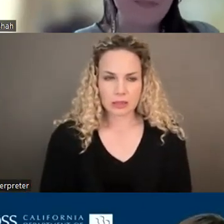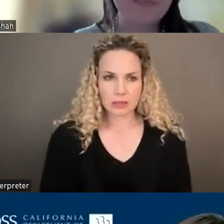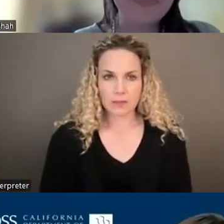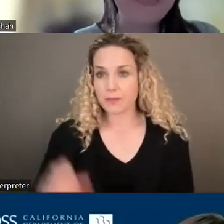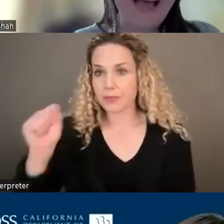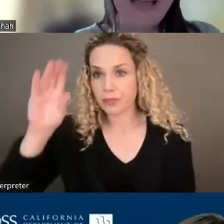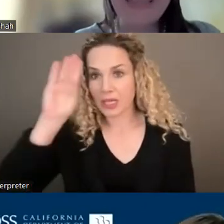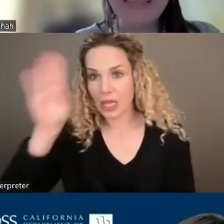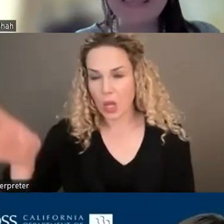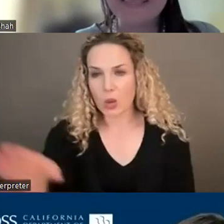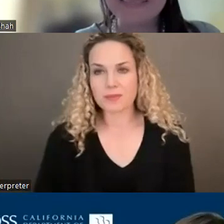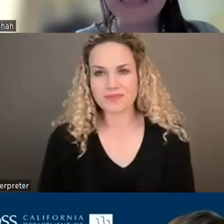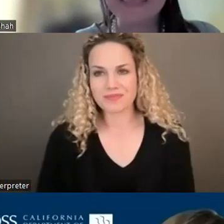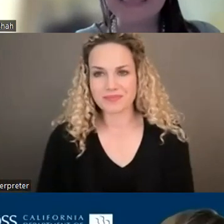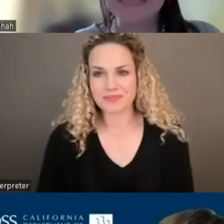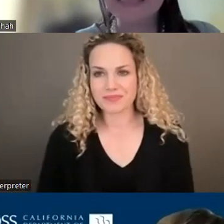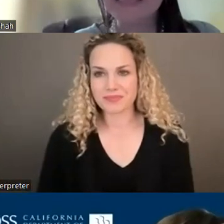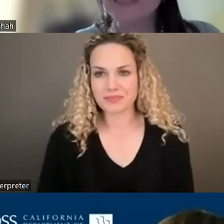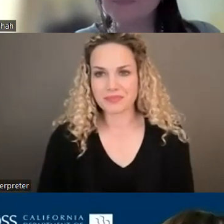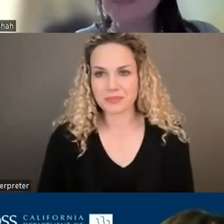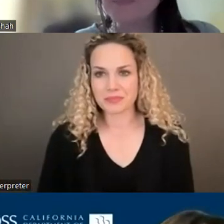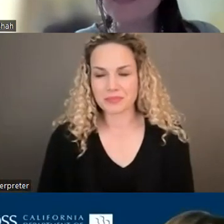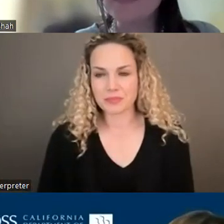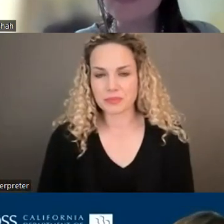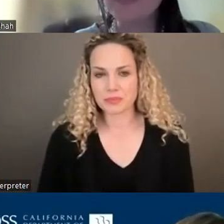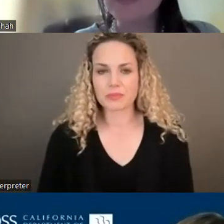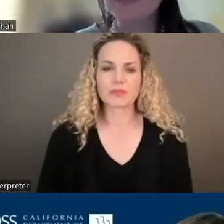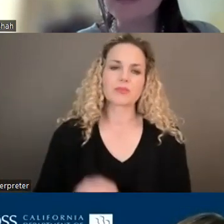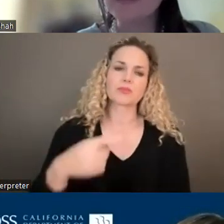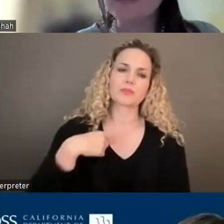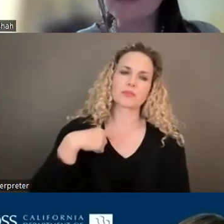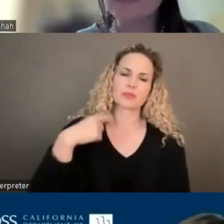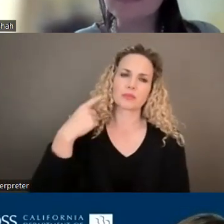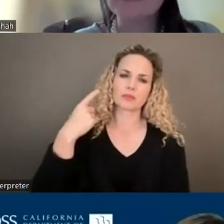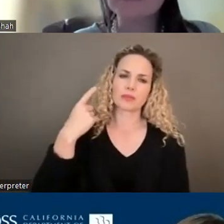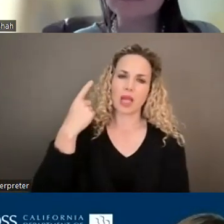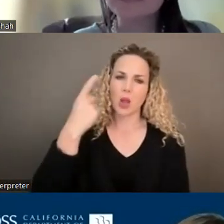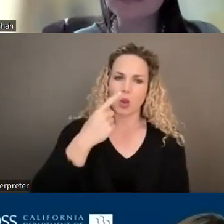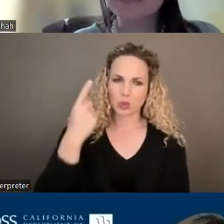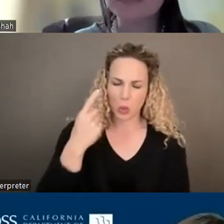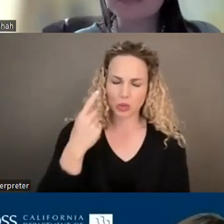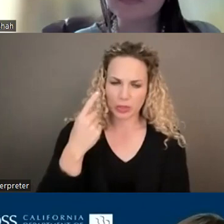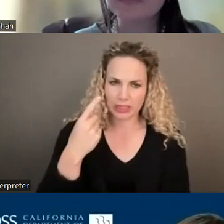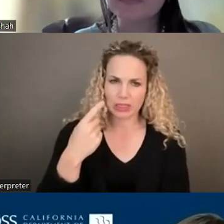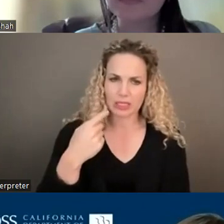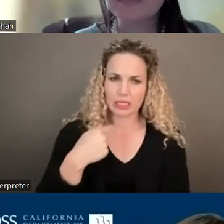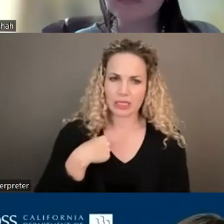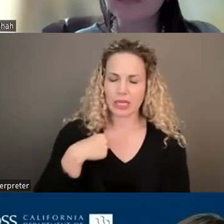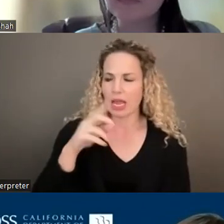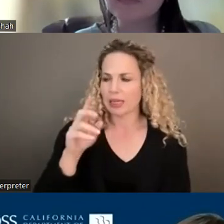Hello? Hi. Hi. I was wondering because I know I do